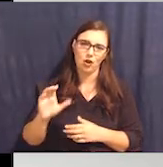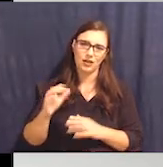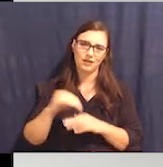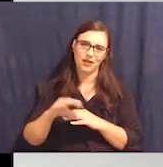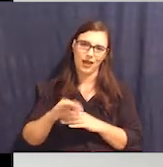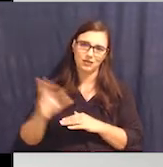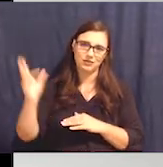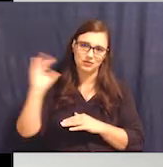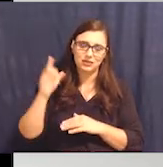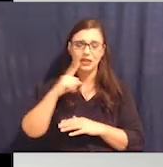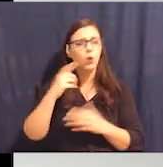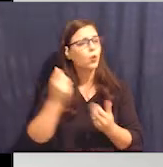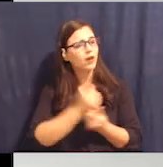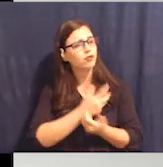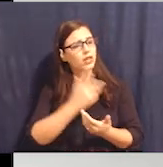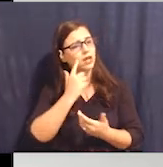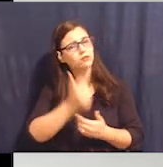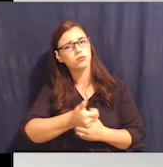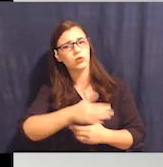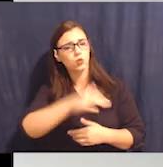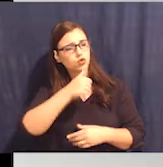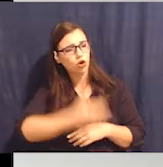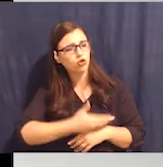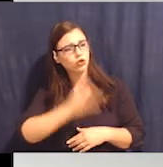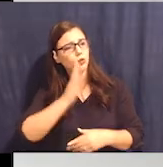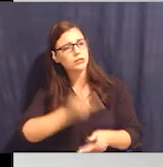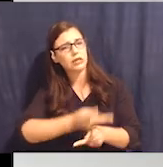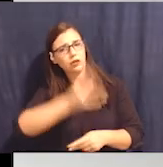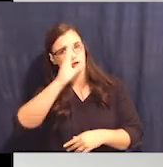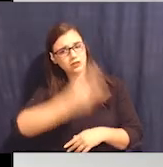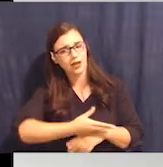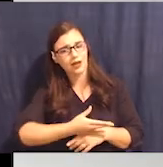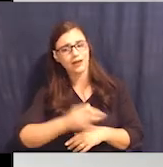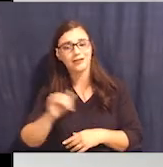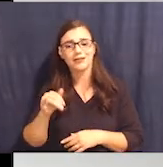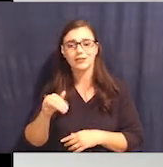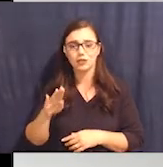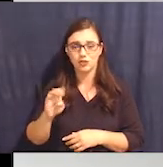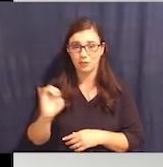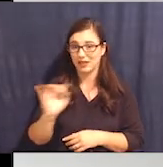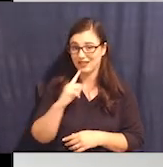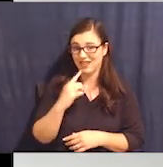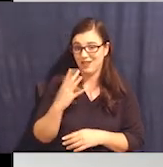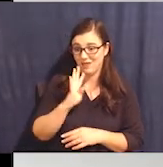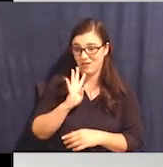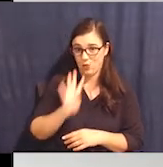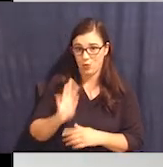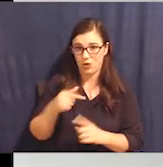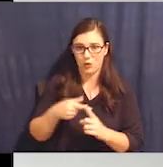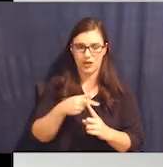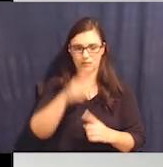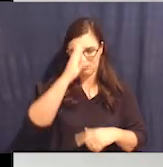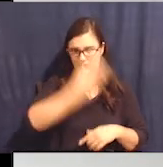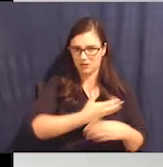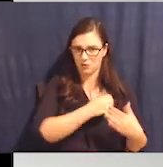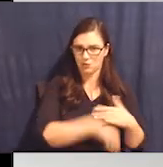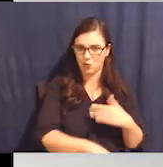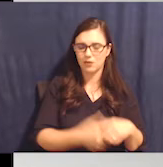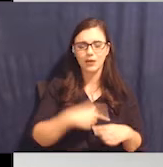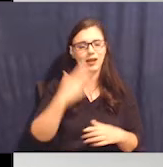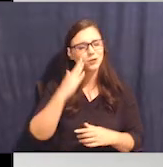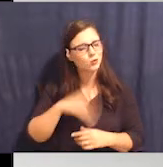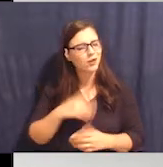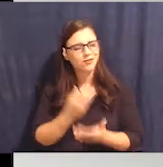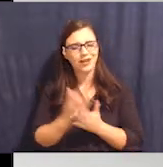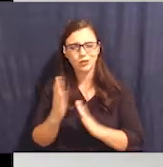advice of the day, leave everything to your daughter, she'll take care of your son. Jamie, as I said, was 4 years old when he was born. But